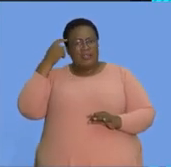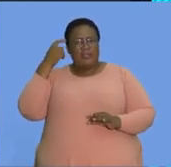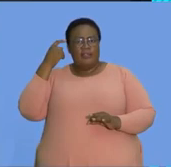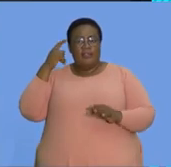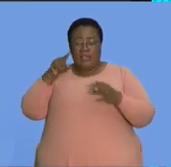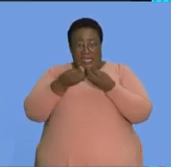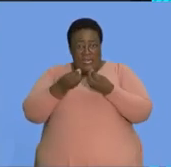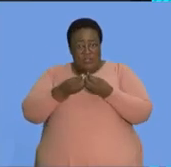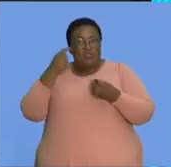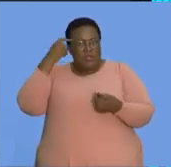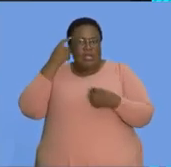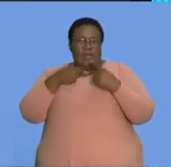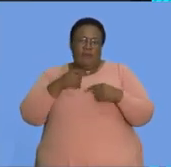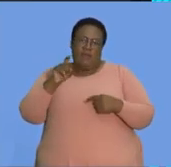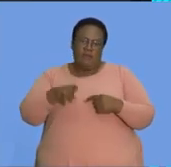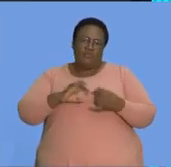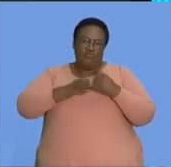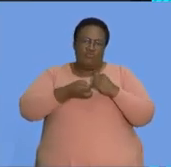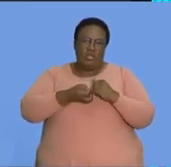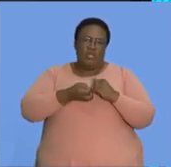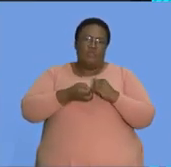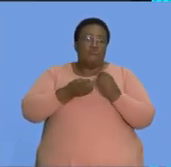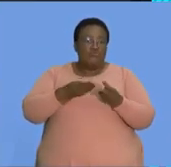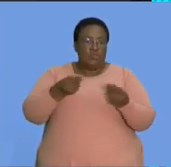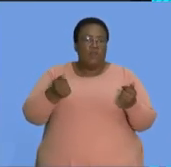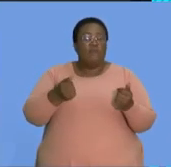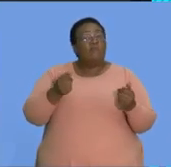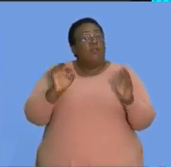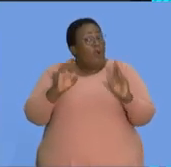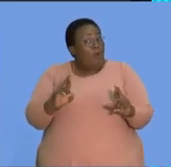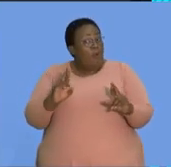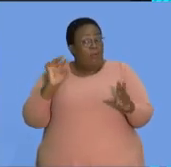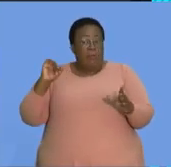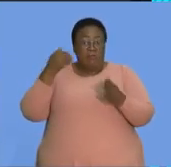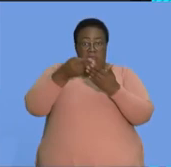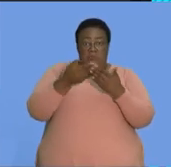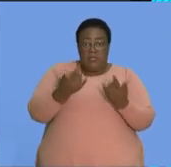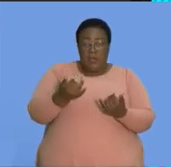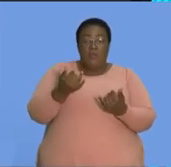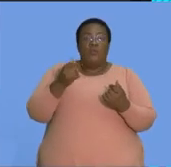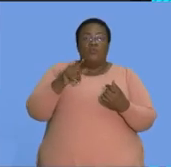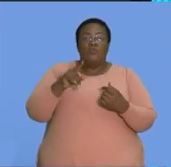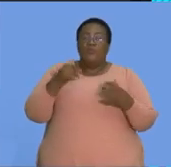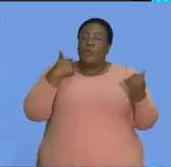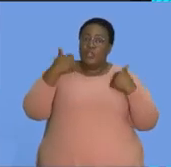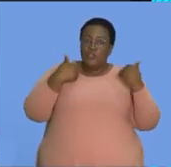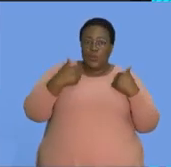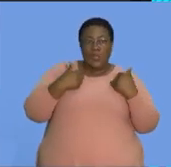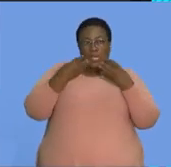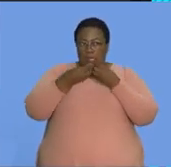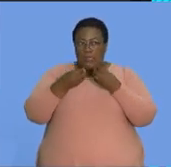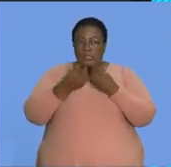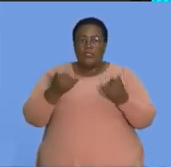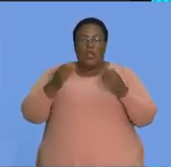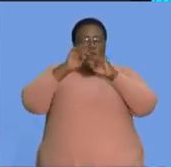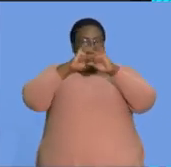that you need to be thinking about as you are trying to solve this. But I hope so far you are enjoying and everything is a bit clearer